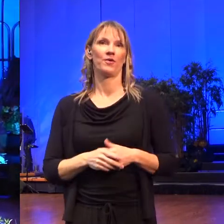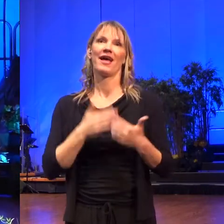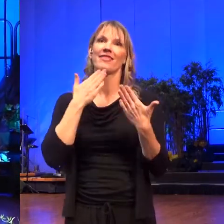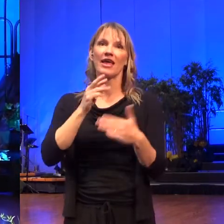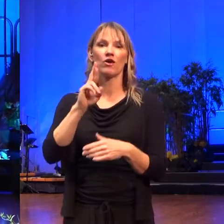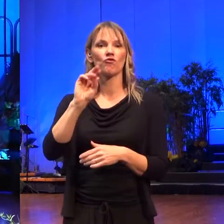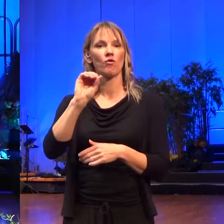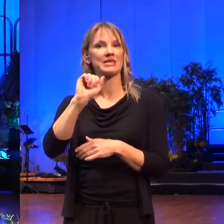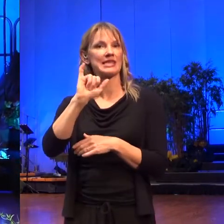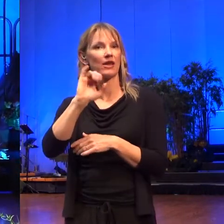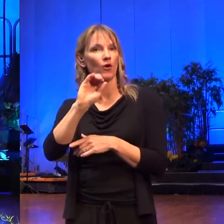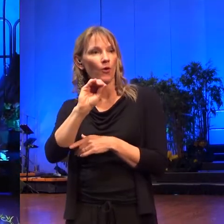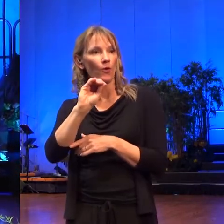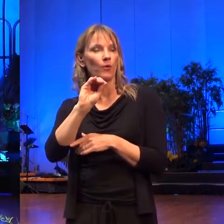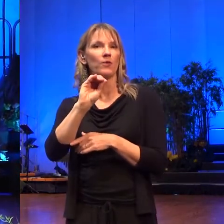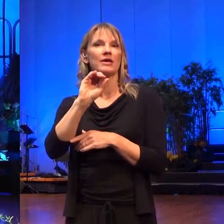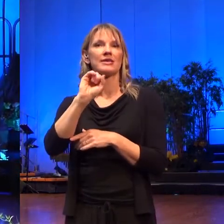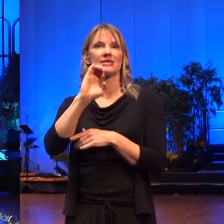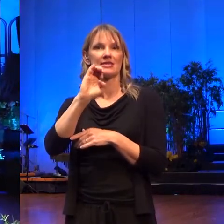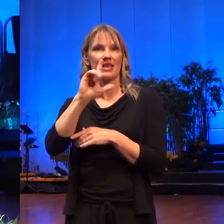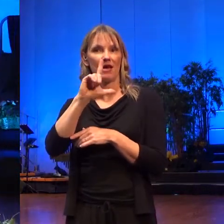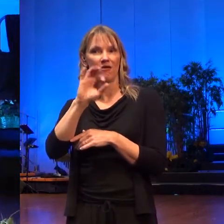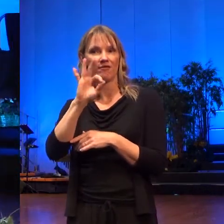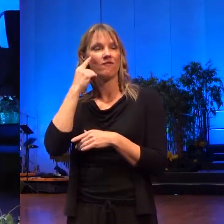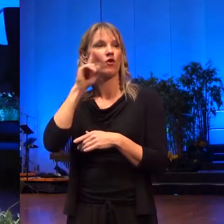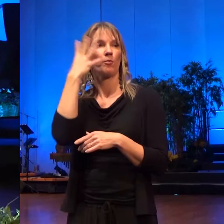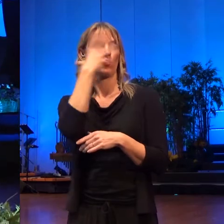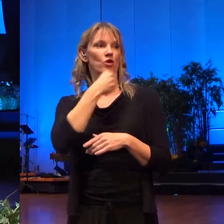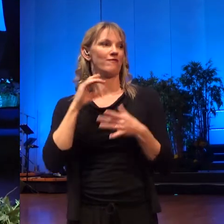Thank you, Rocio Self, for that beautiful reading.